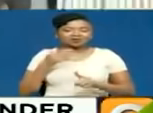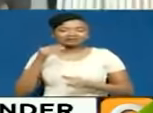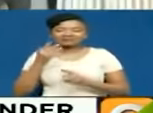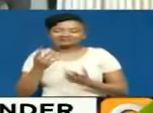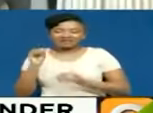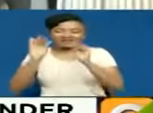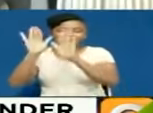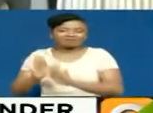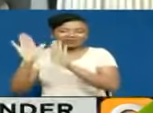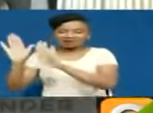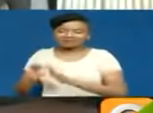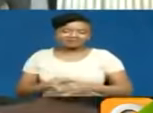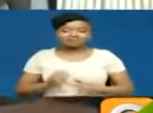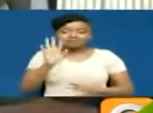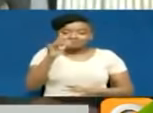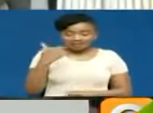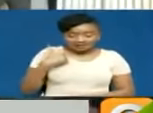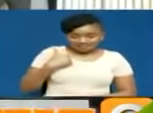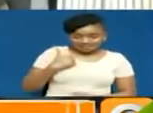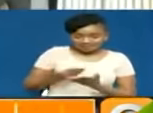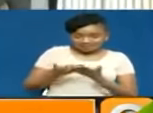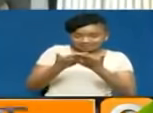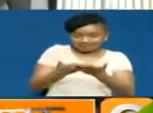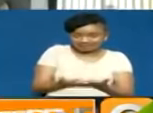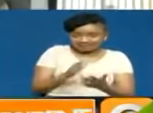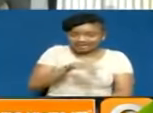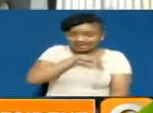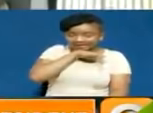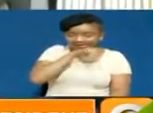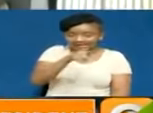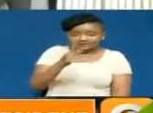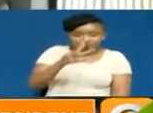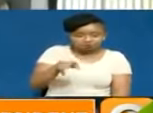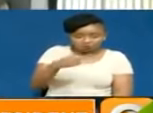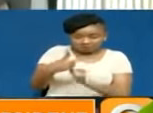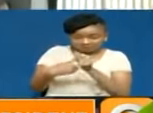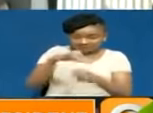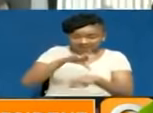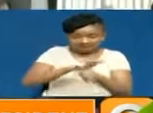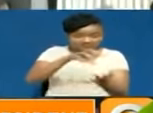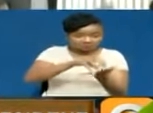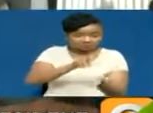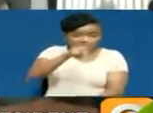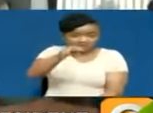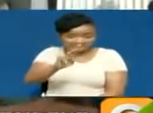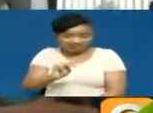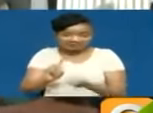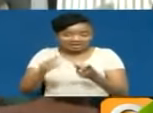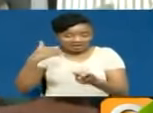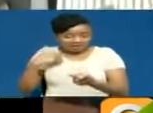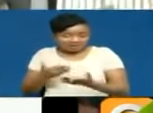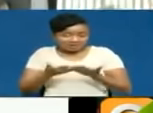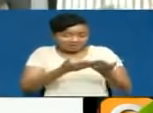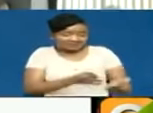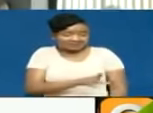and eat it. Si mimi nilisaidia Mheshimiwa Raila Odinga 2007 mpaka akakuwa prime minister. Si nimesaidia rafiki yangu Uhuru